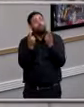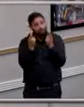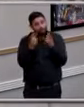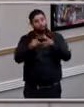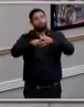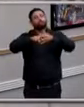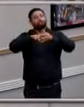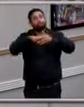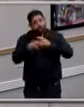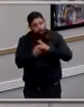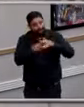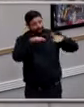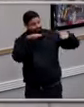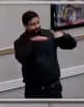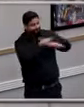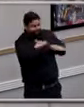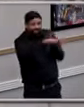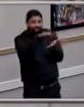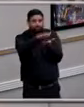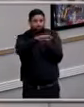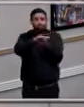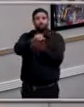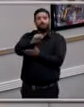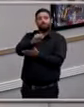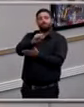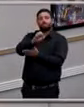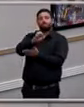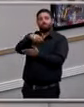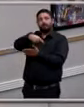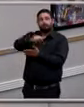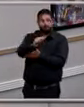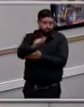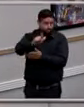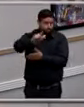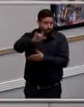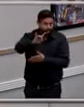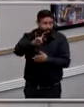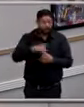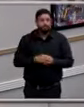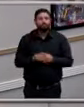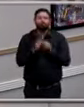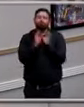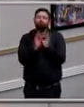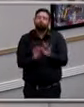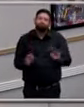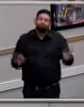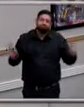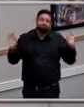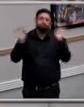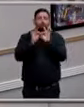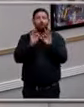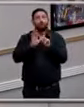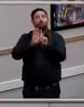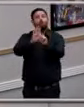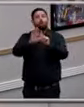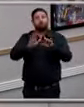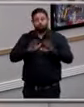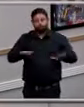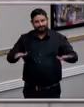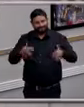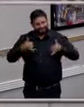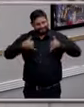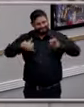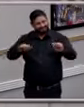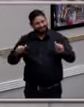face-to-face on September 28th. It is very important that your children still continue with their